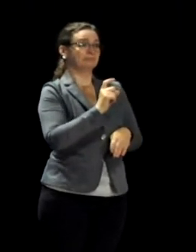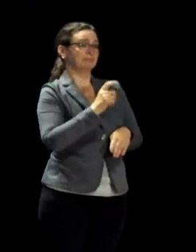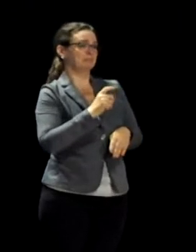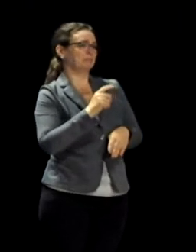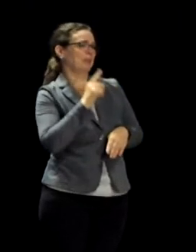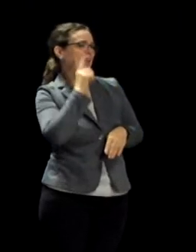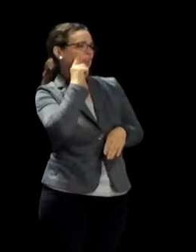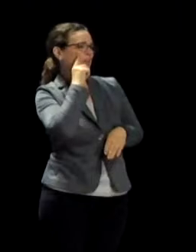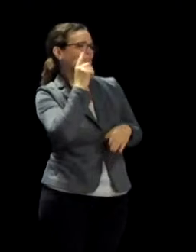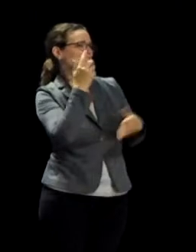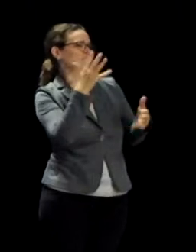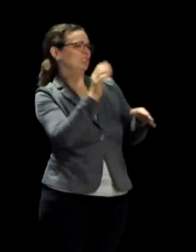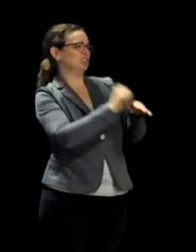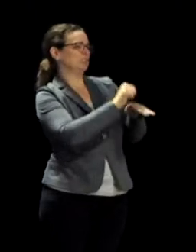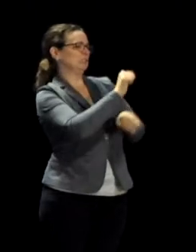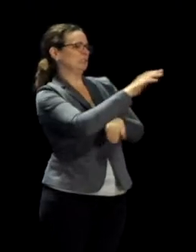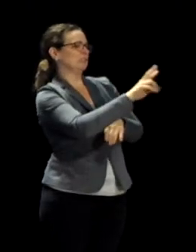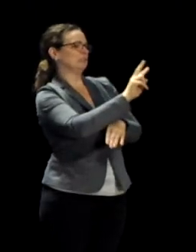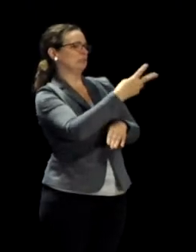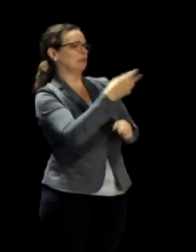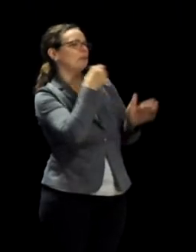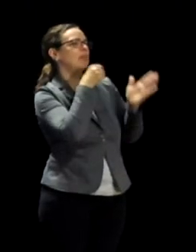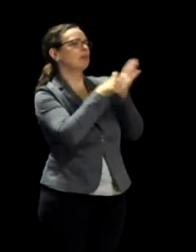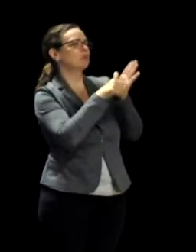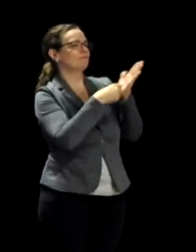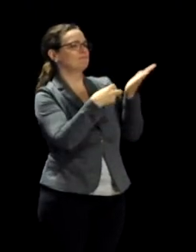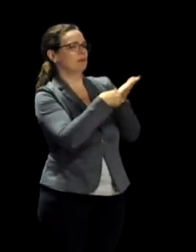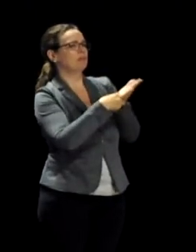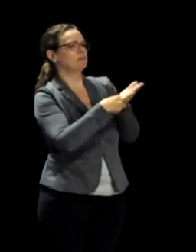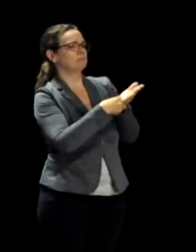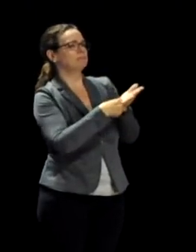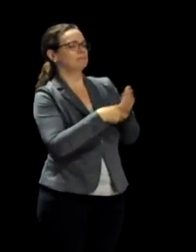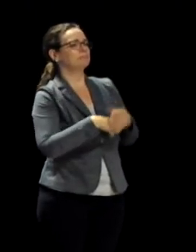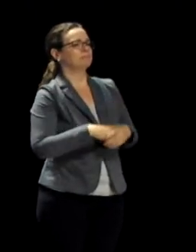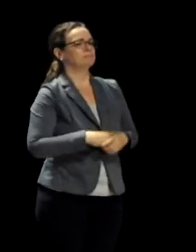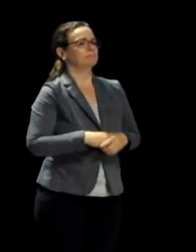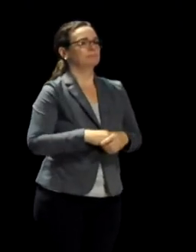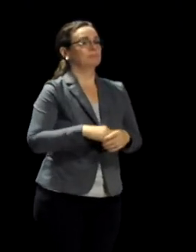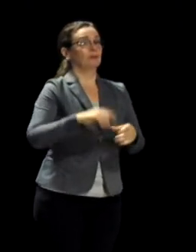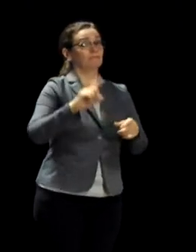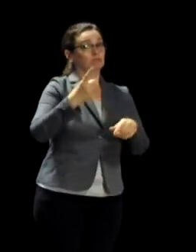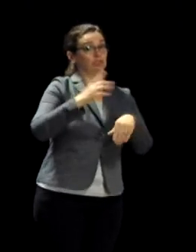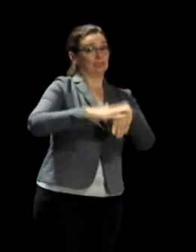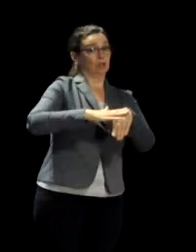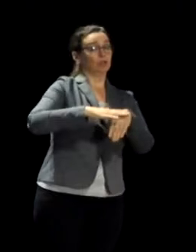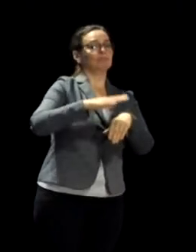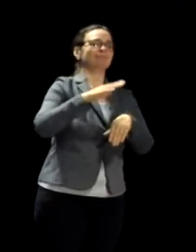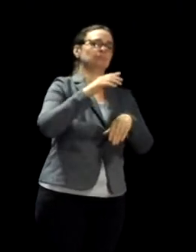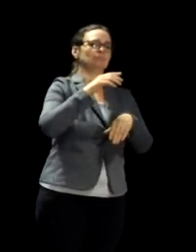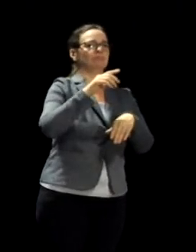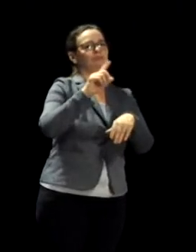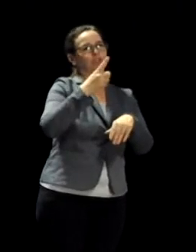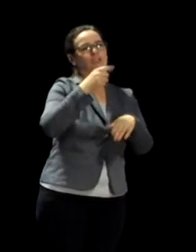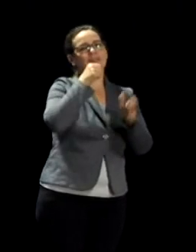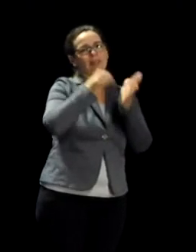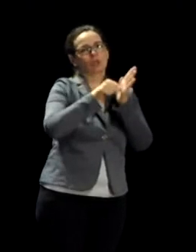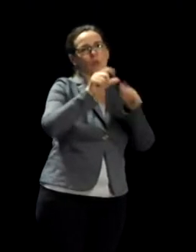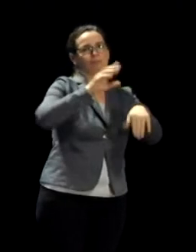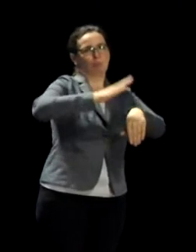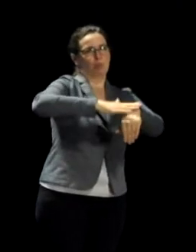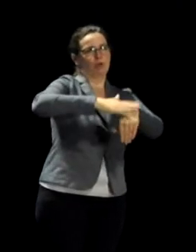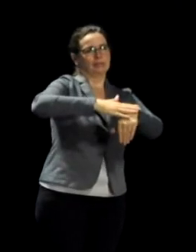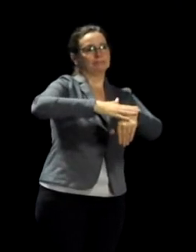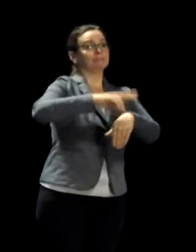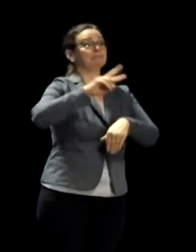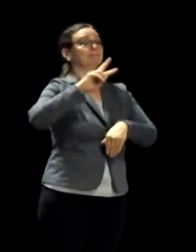we sent out an initial letter and to them, warning them, and then